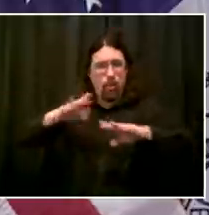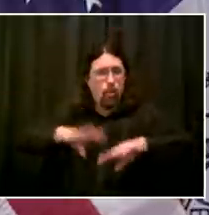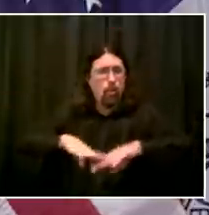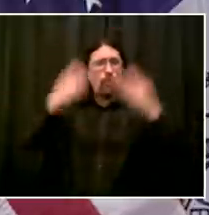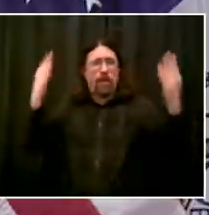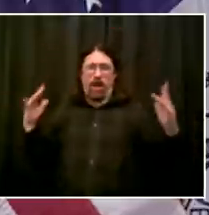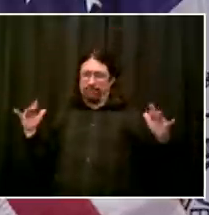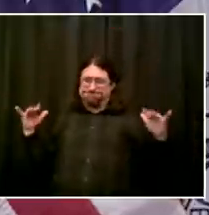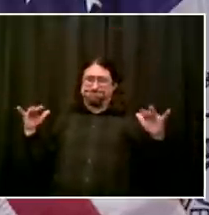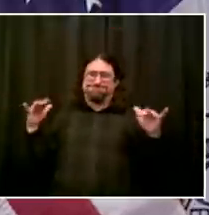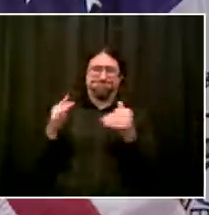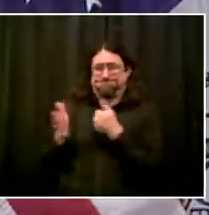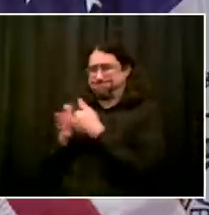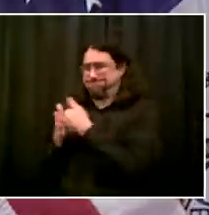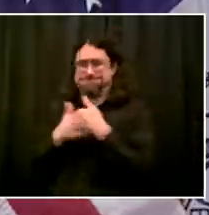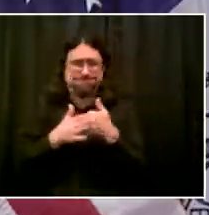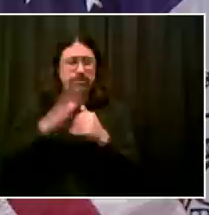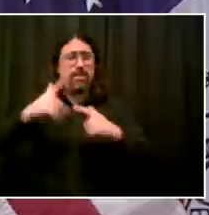Police Department.